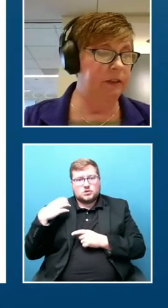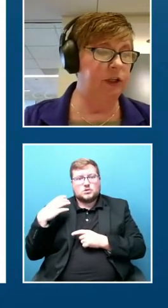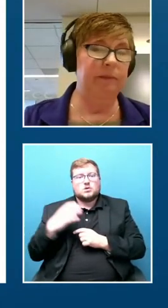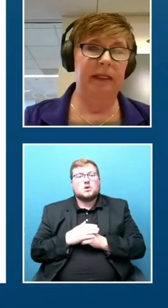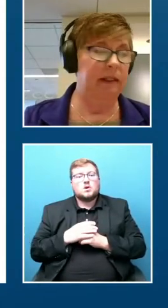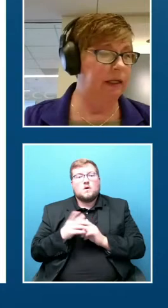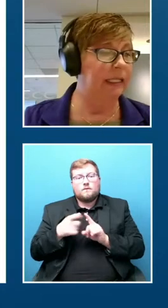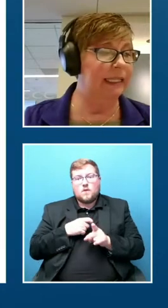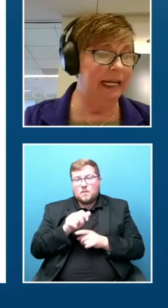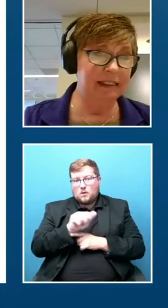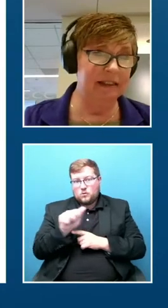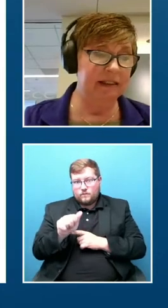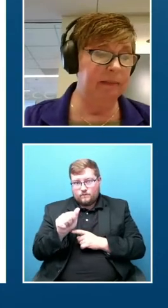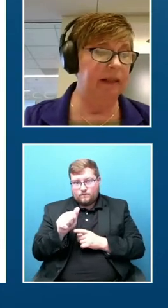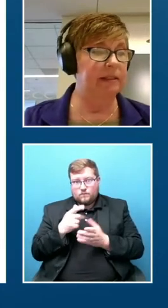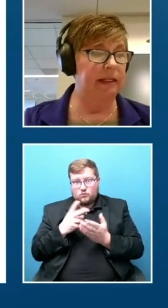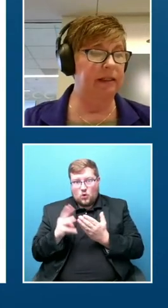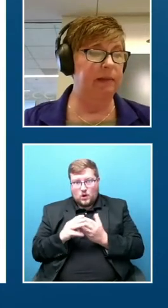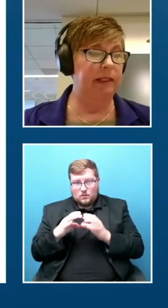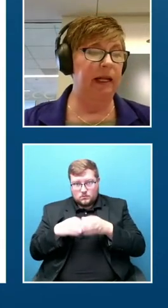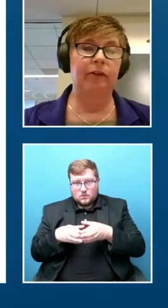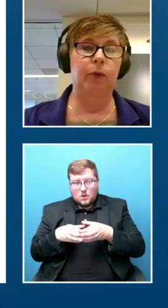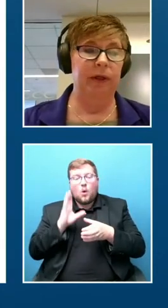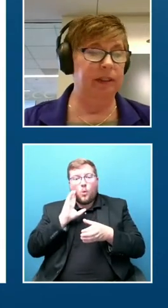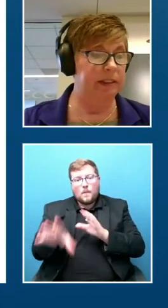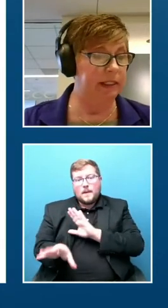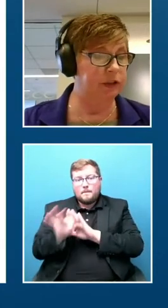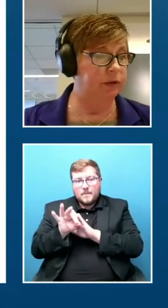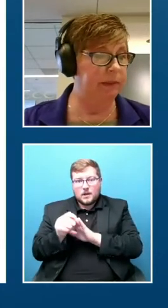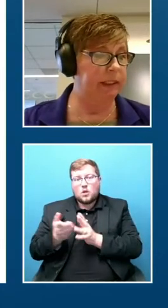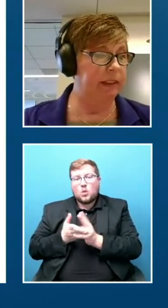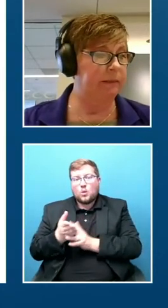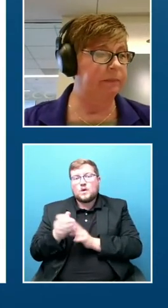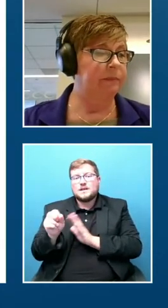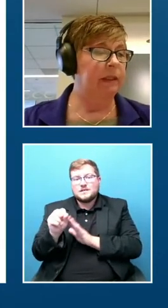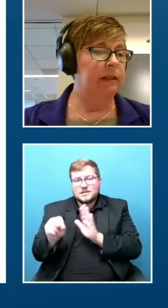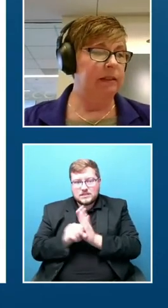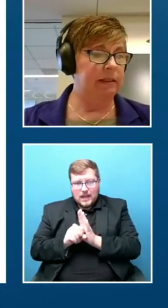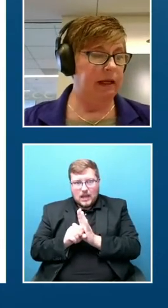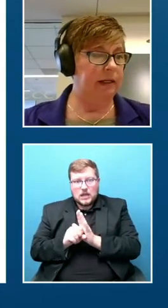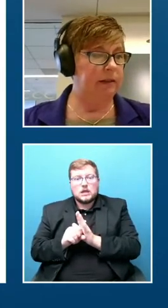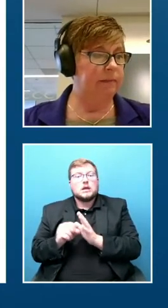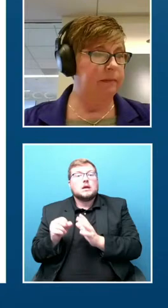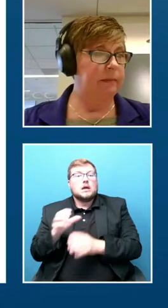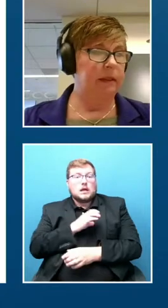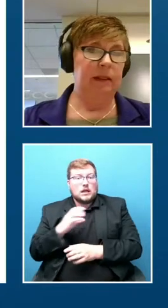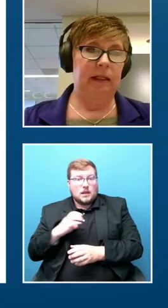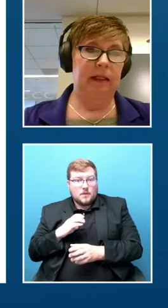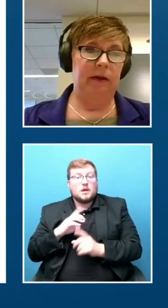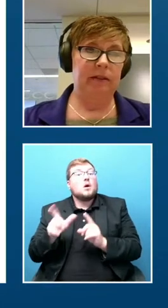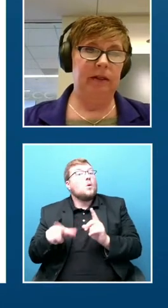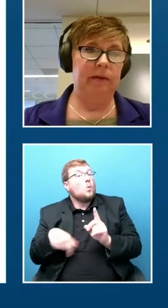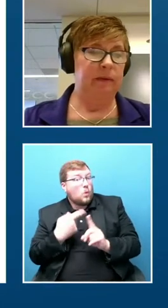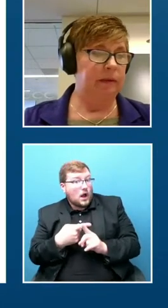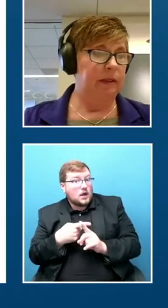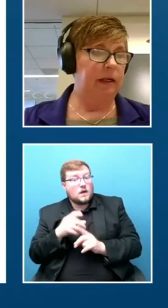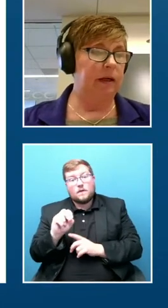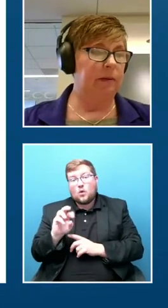Committee shall be elected by the state committee at the organizational meeting. Slide. It